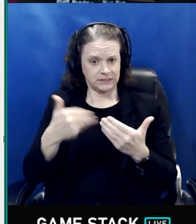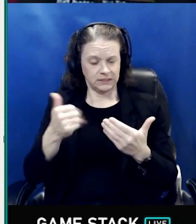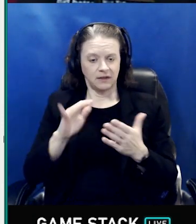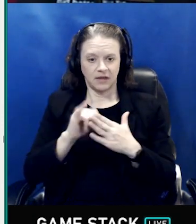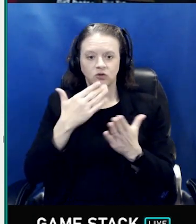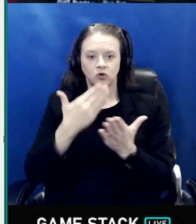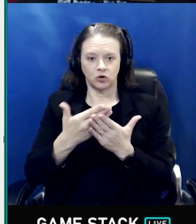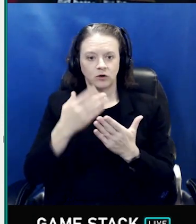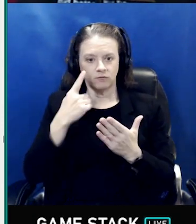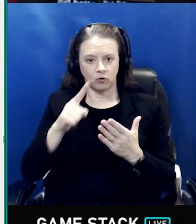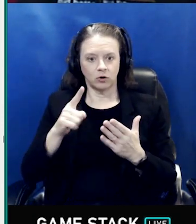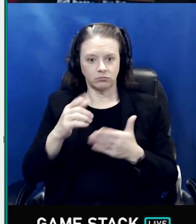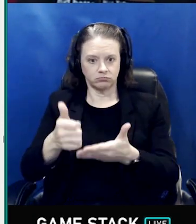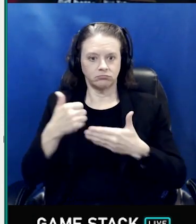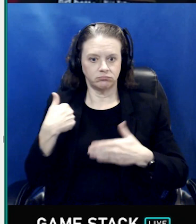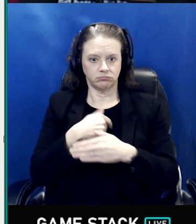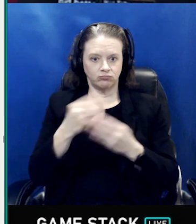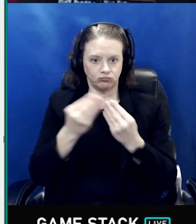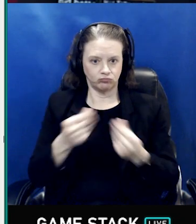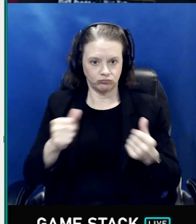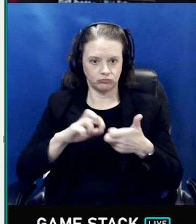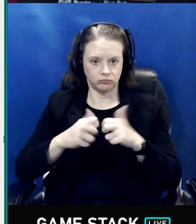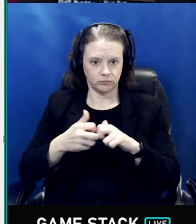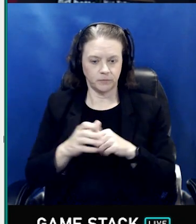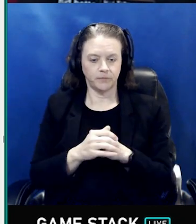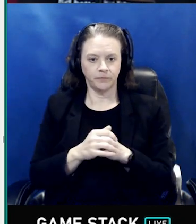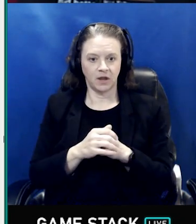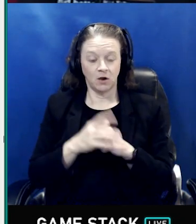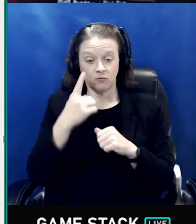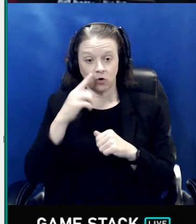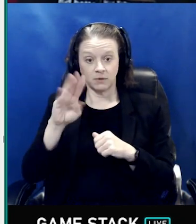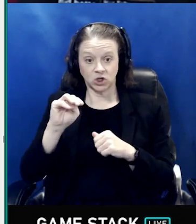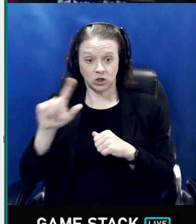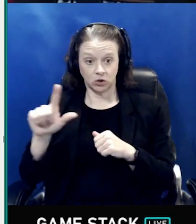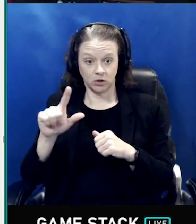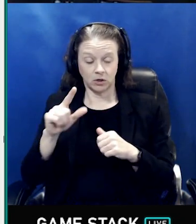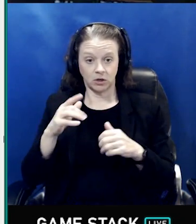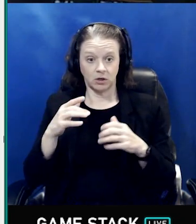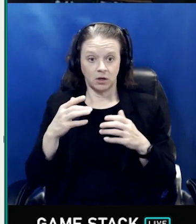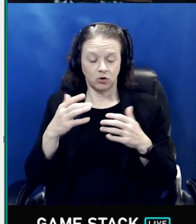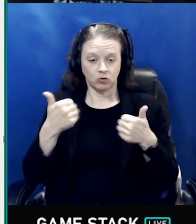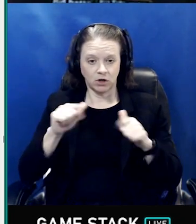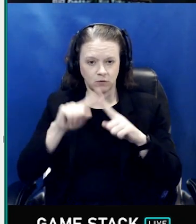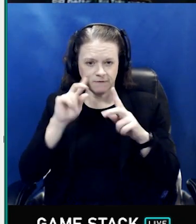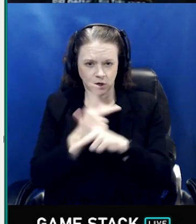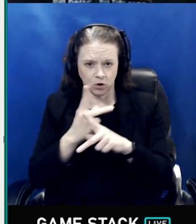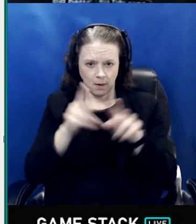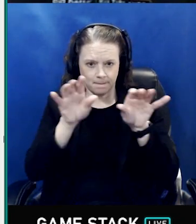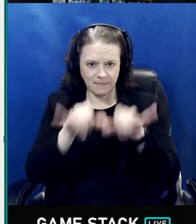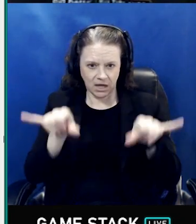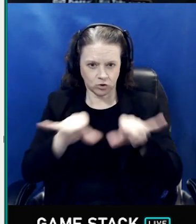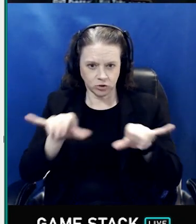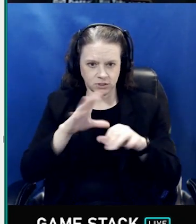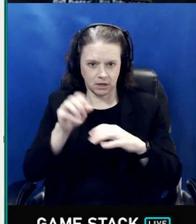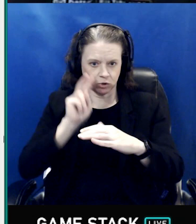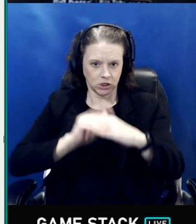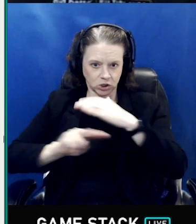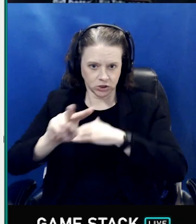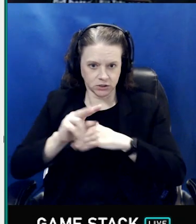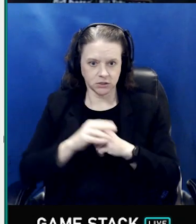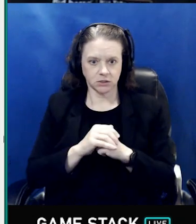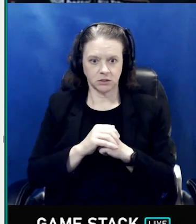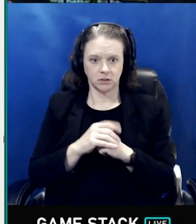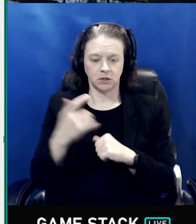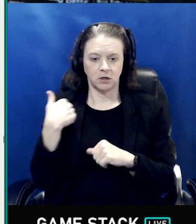Last one we can think of is machine learning for playing patterns and predictions. With machine learning, we can